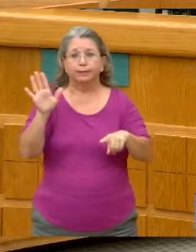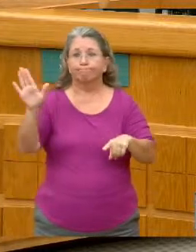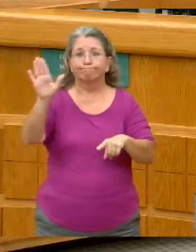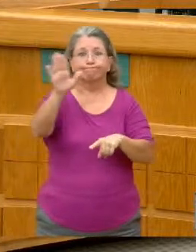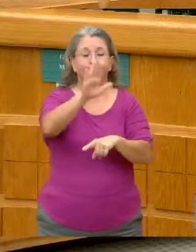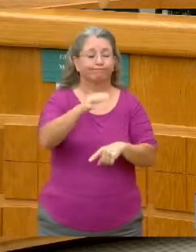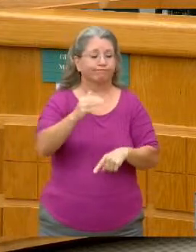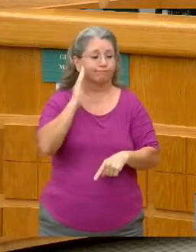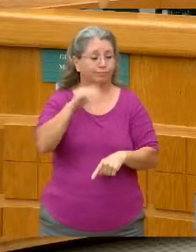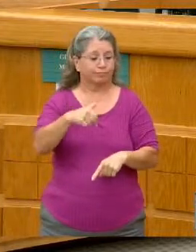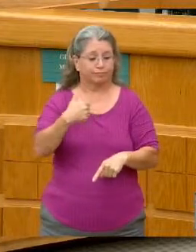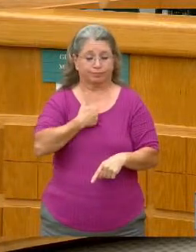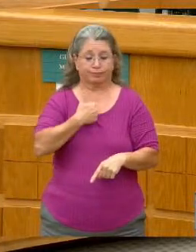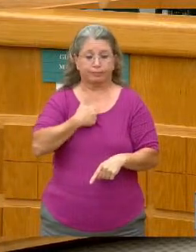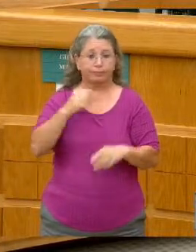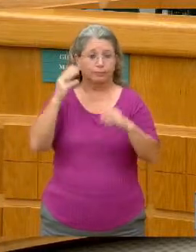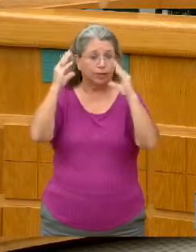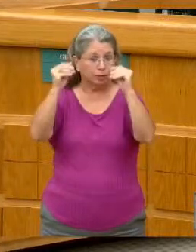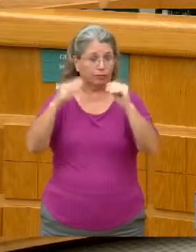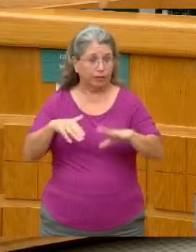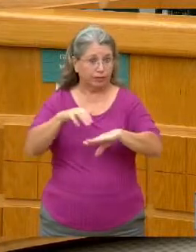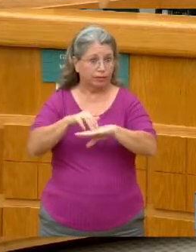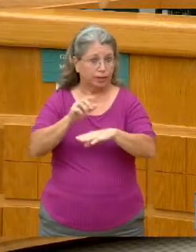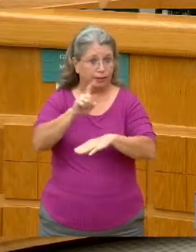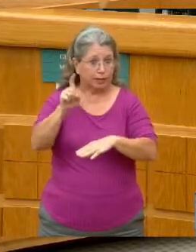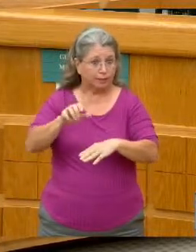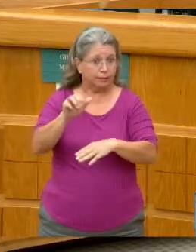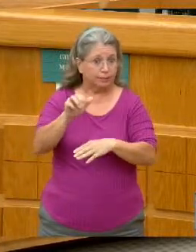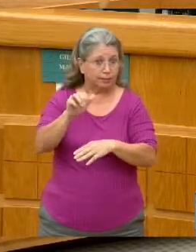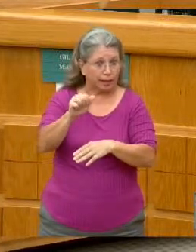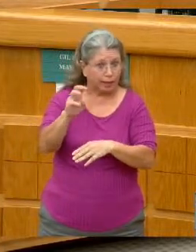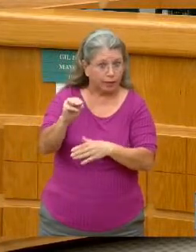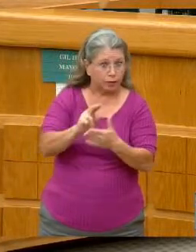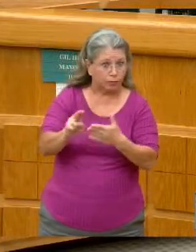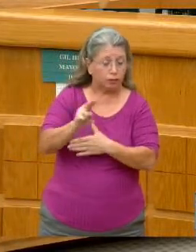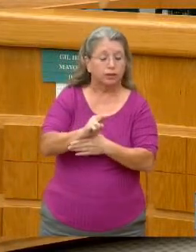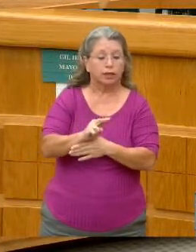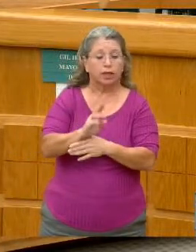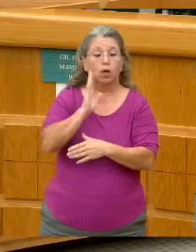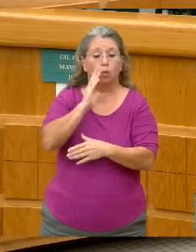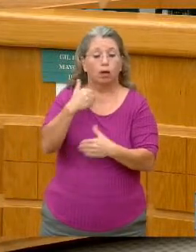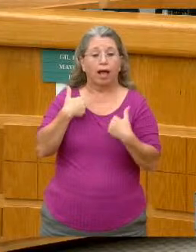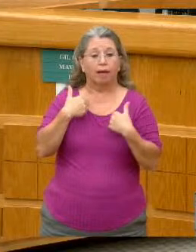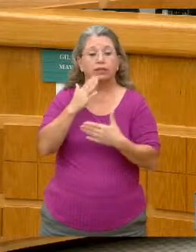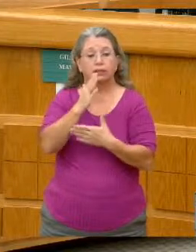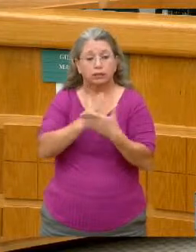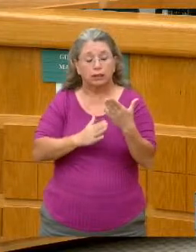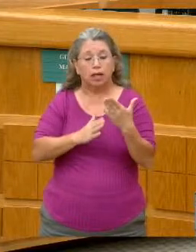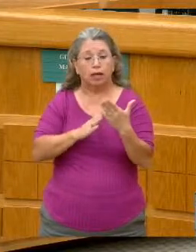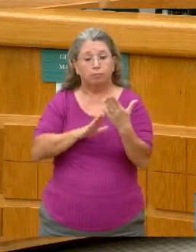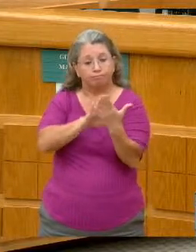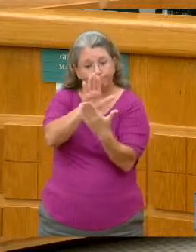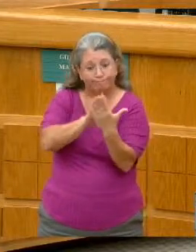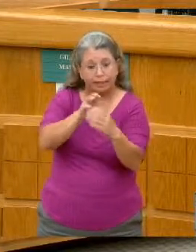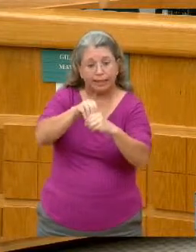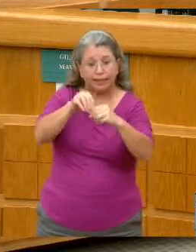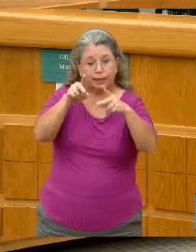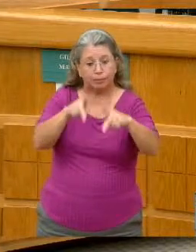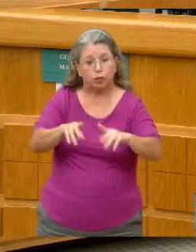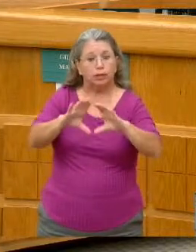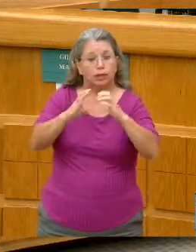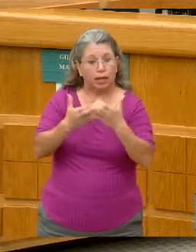I'm a professor at Texas A&M University Corpus Christi, and there are going to be some face-to-face classes starting there next week.